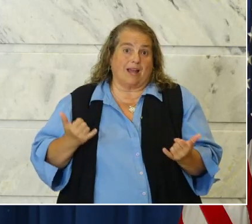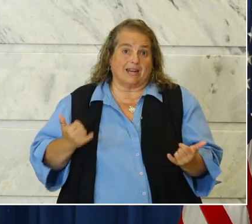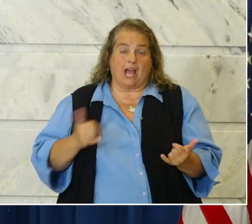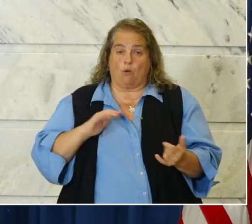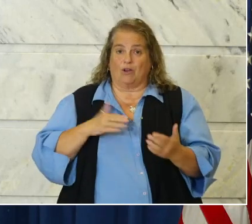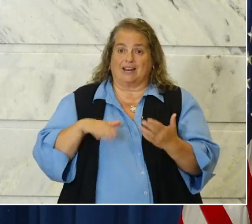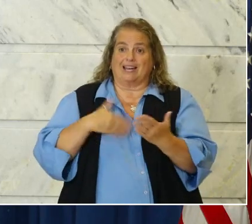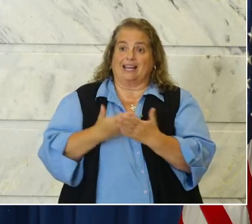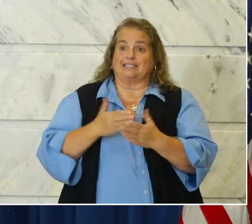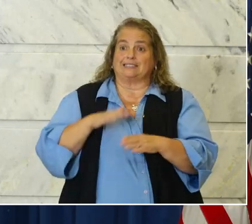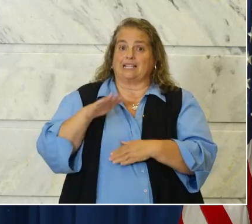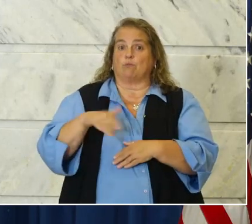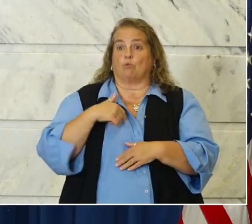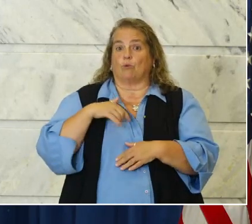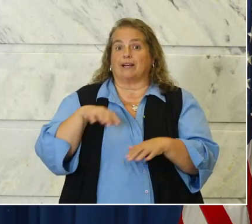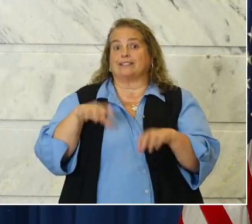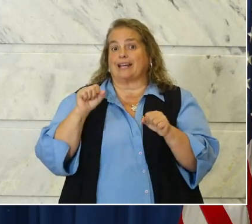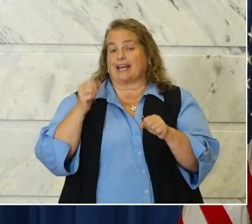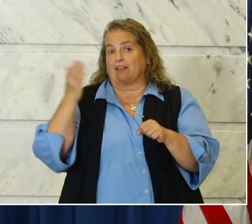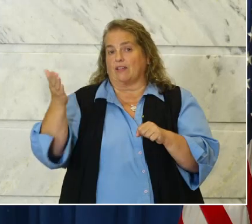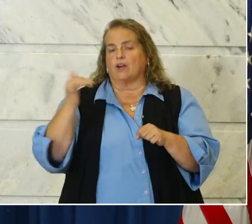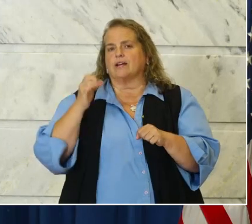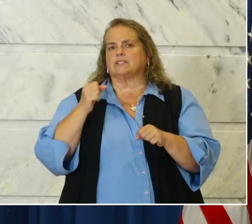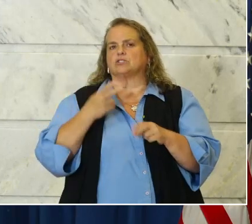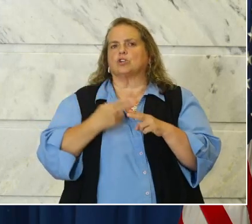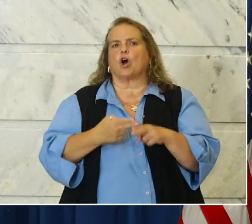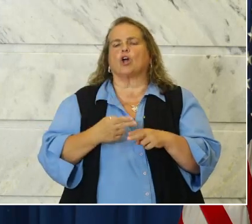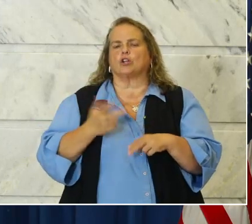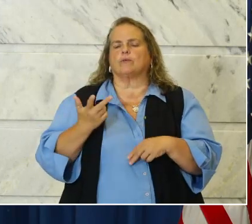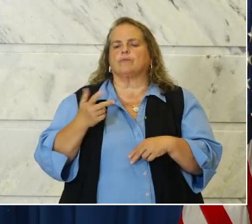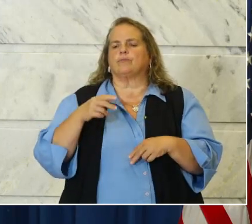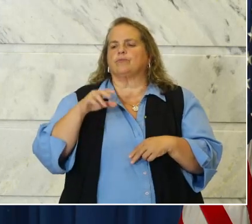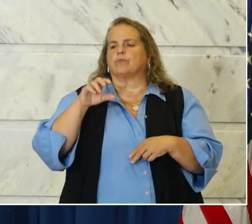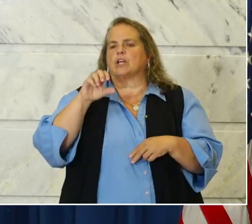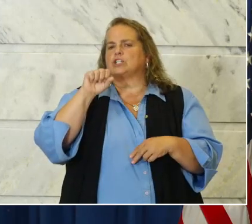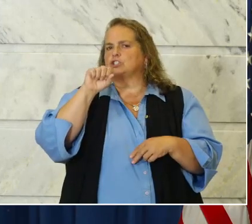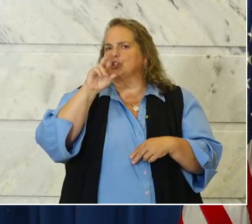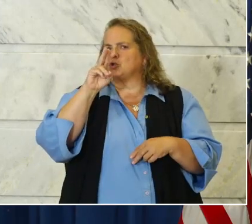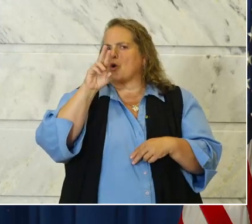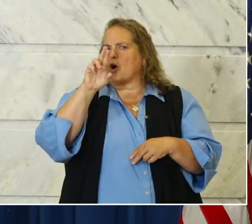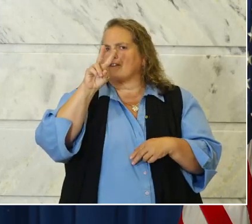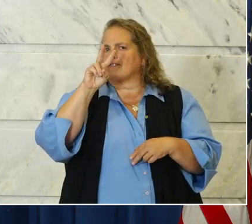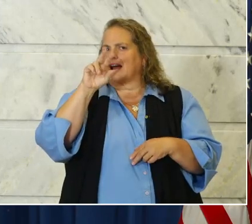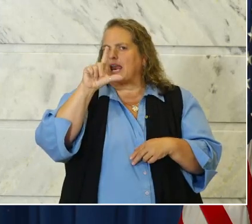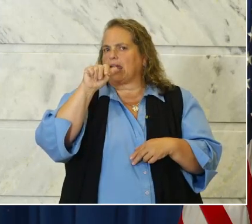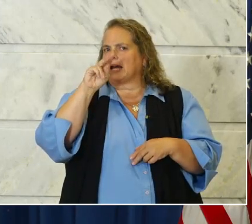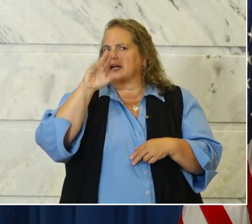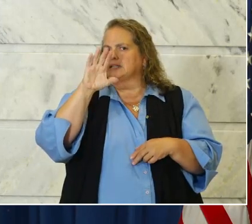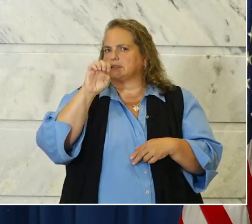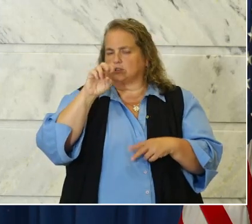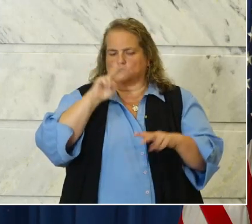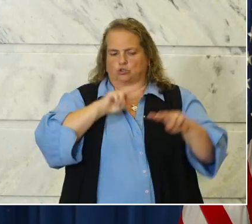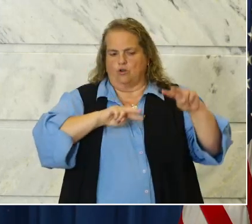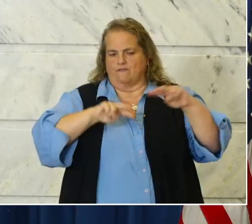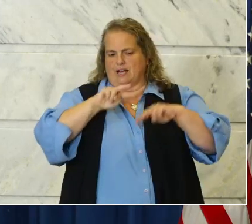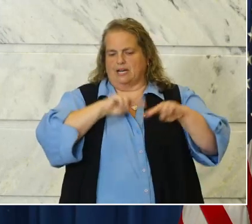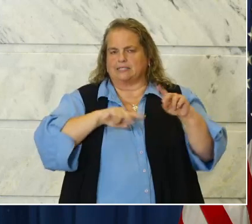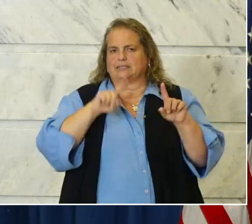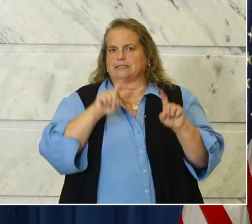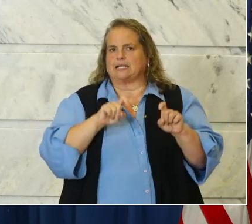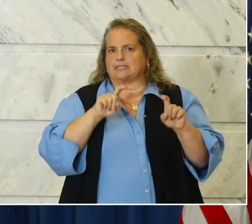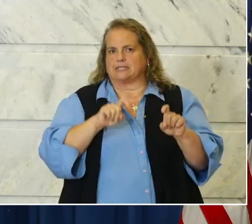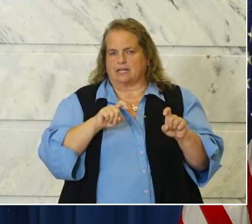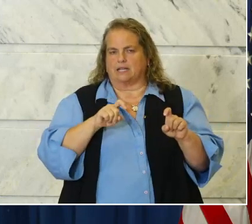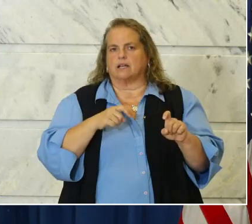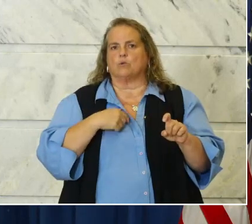next step that we're taking there is what we call surveillance testing. And that is that we are working, and it's in